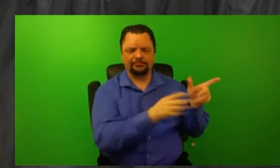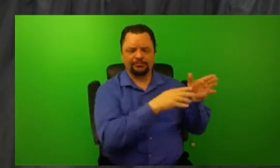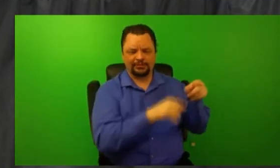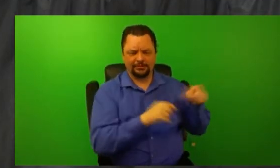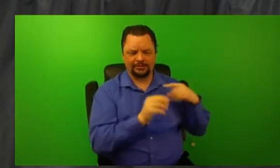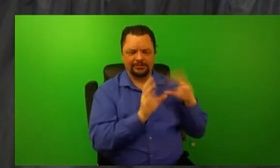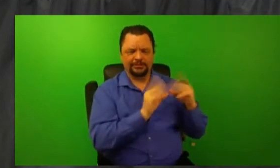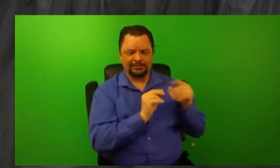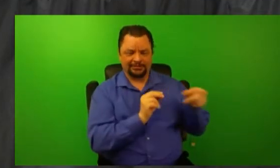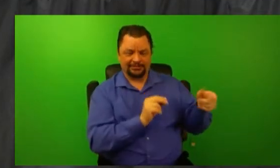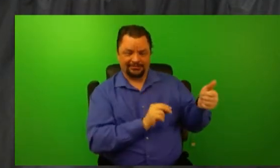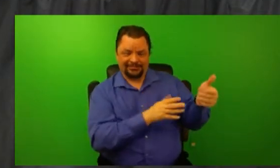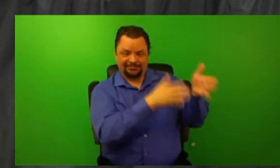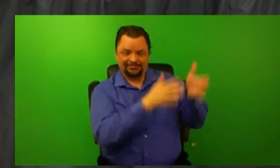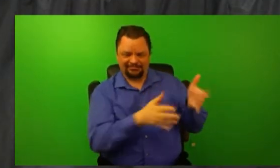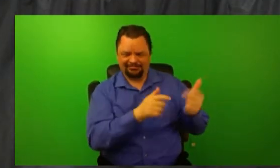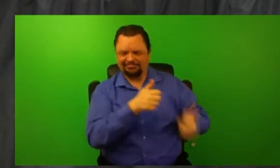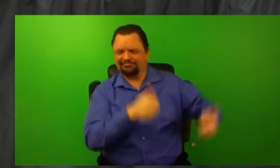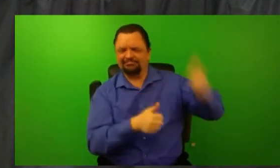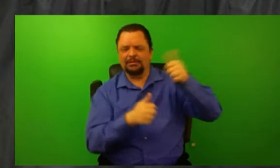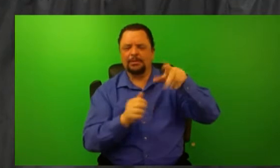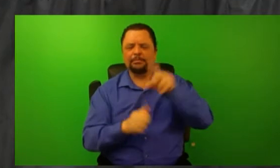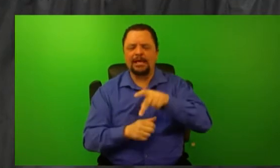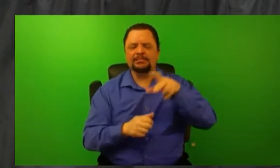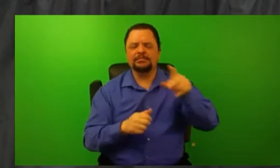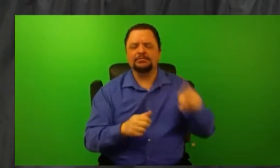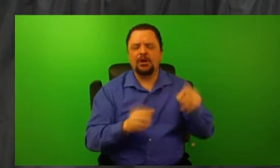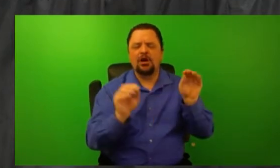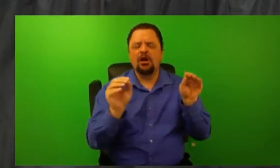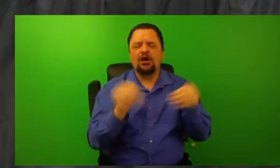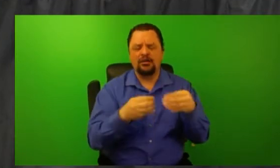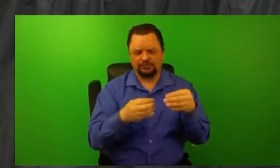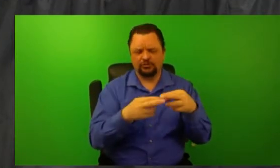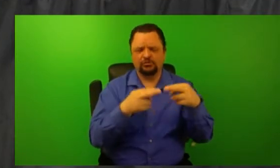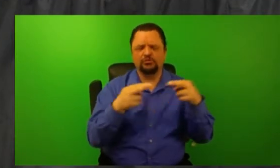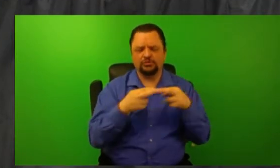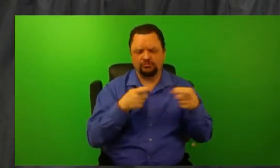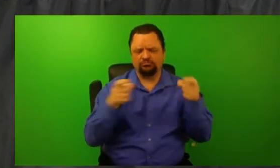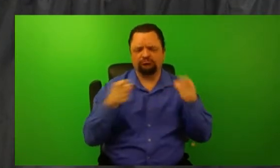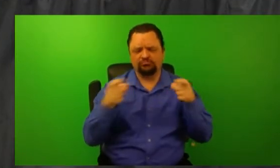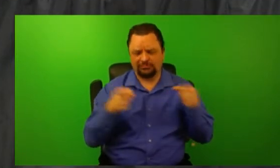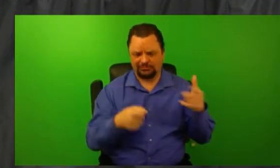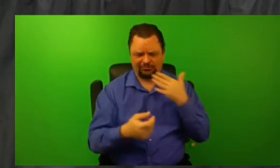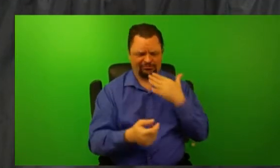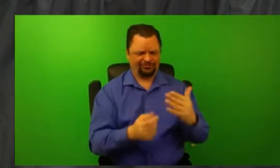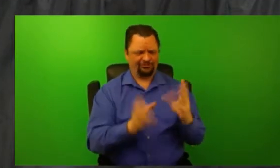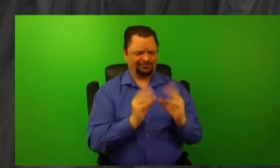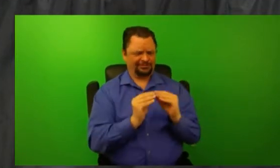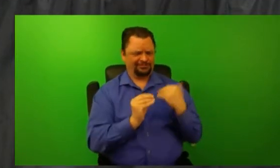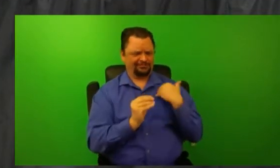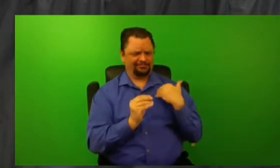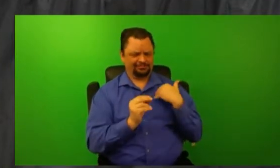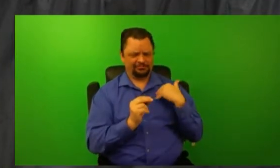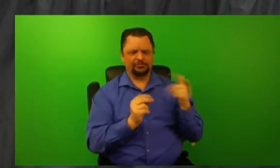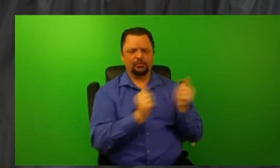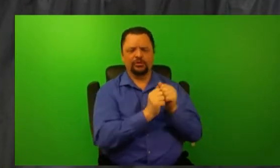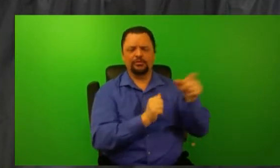Management, and had a very good meeting, Deanne and Doris and myself.